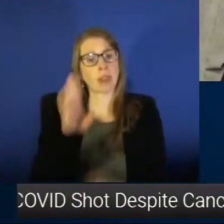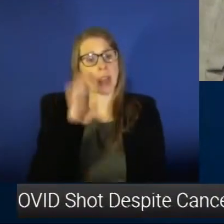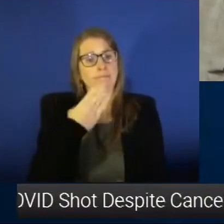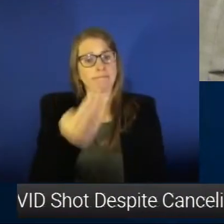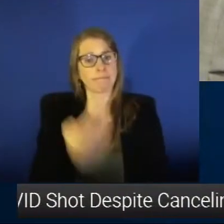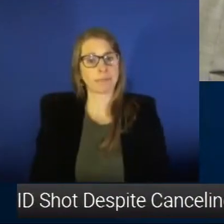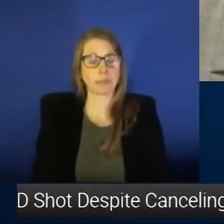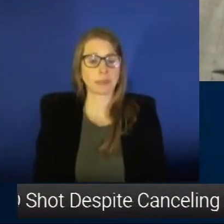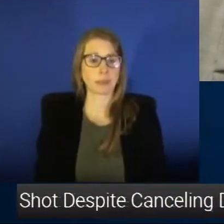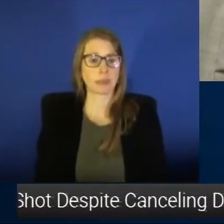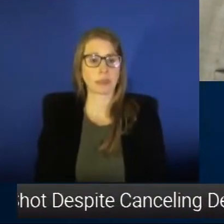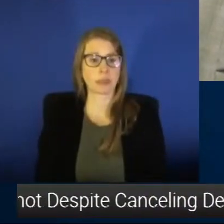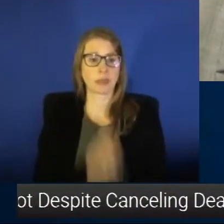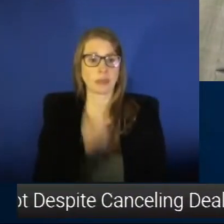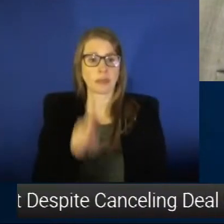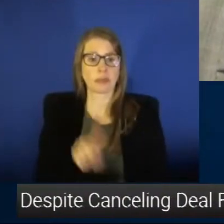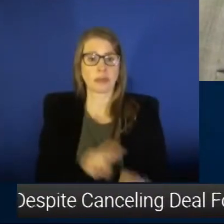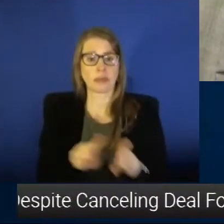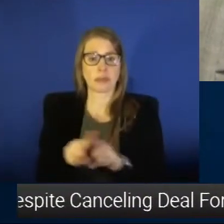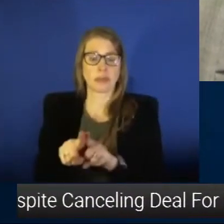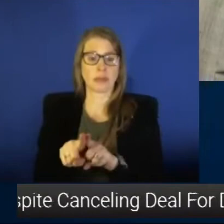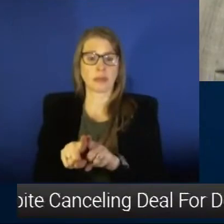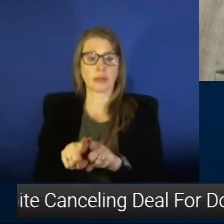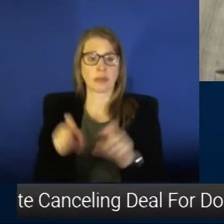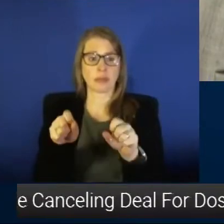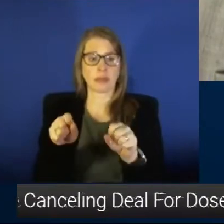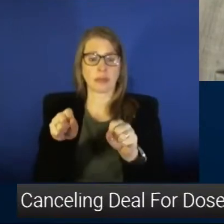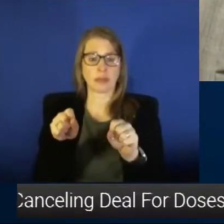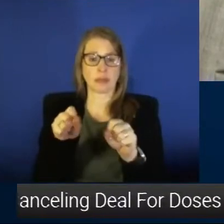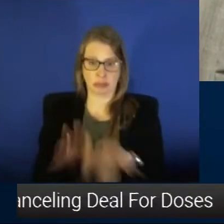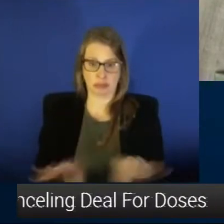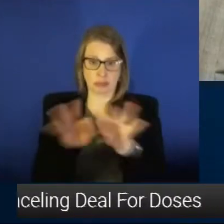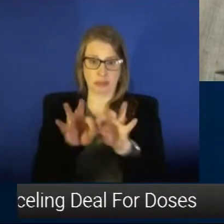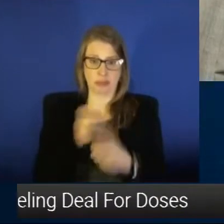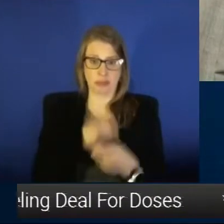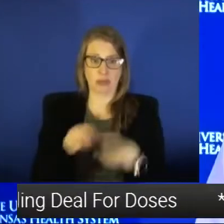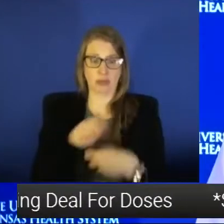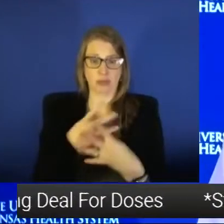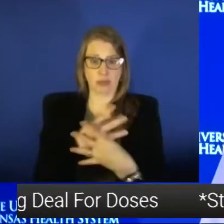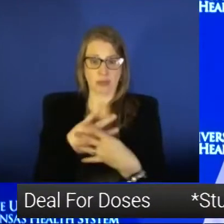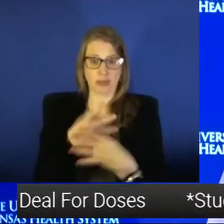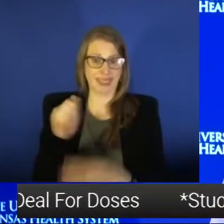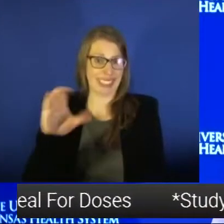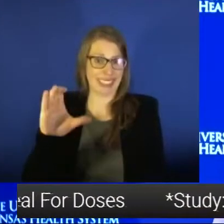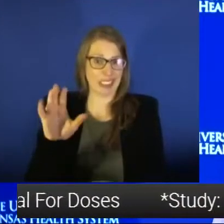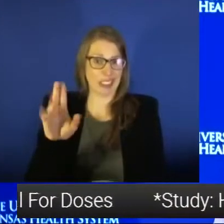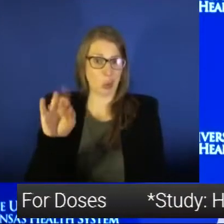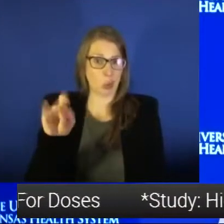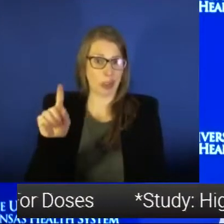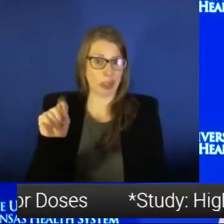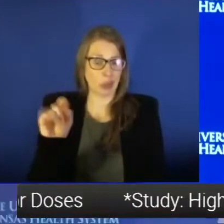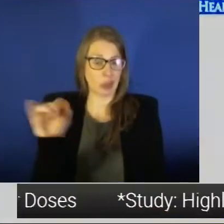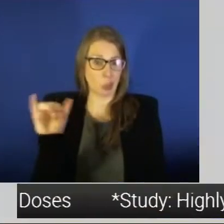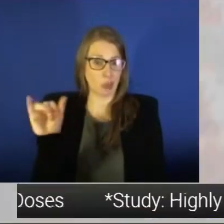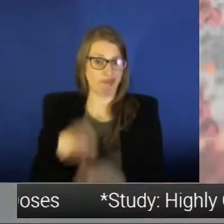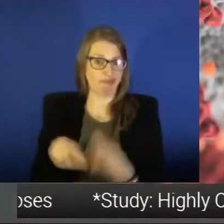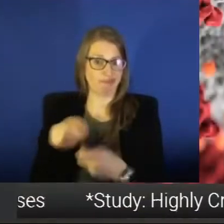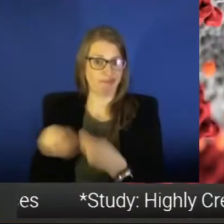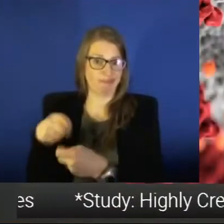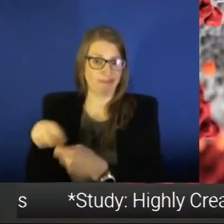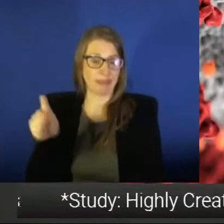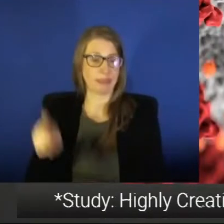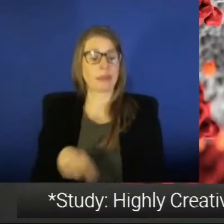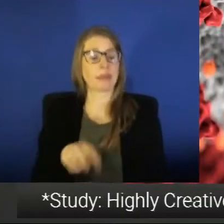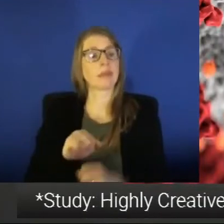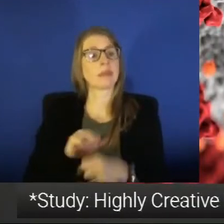probably important to change your filter in your home AC unit as well. So right now, our COVID count here at the health system, 4